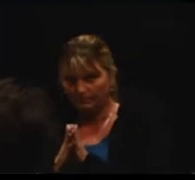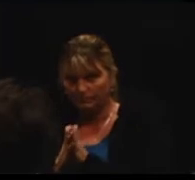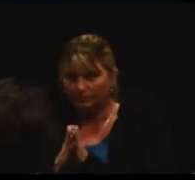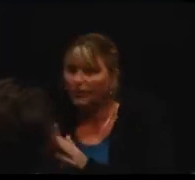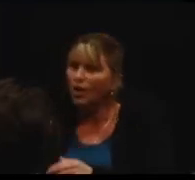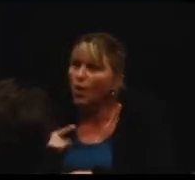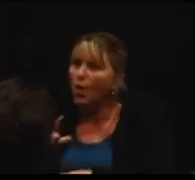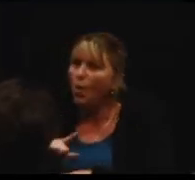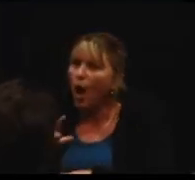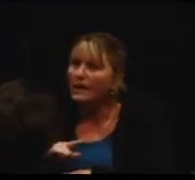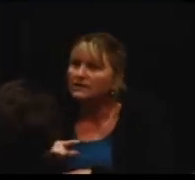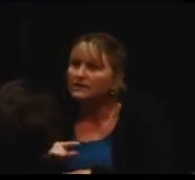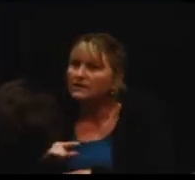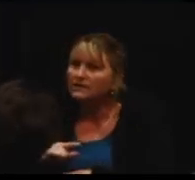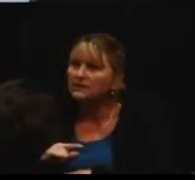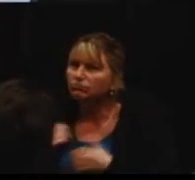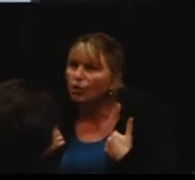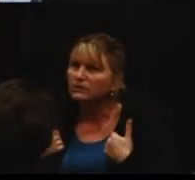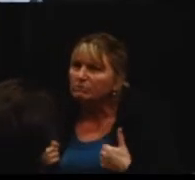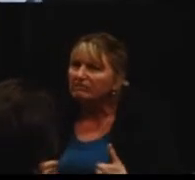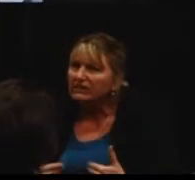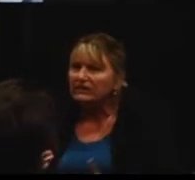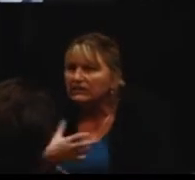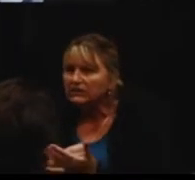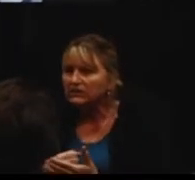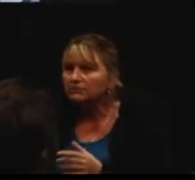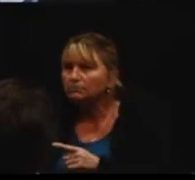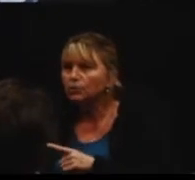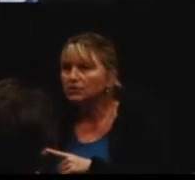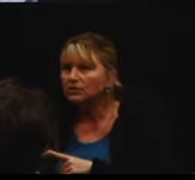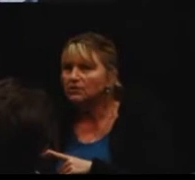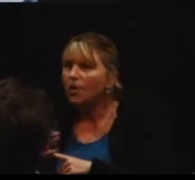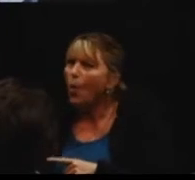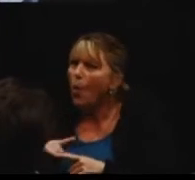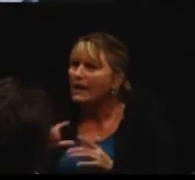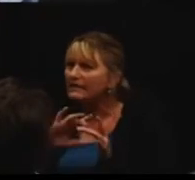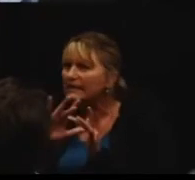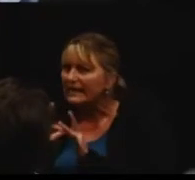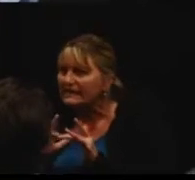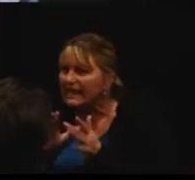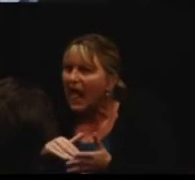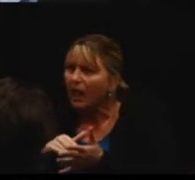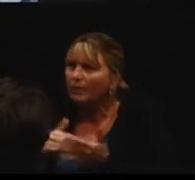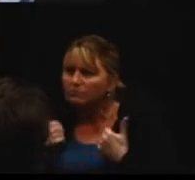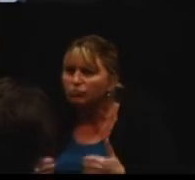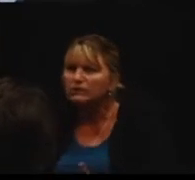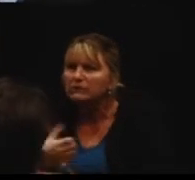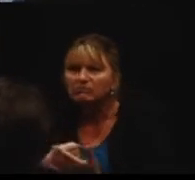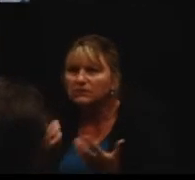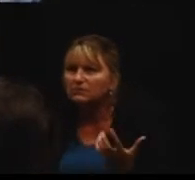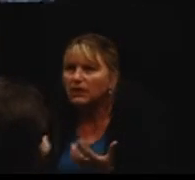why is prosperity important? This is the whole aim of this internet, helping prosperity. Why is it important in the first place?